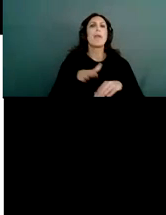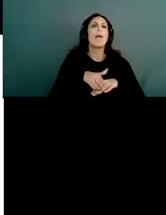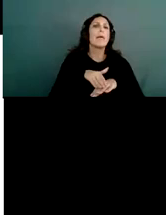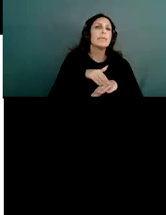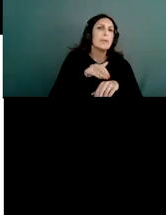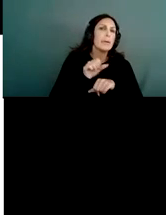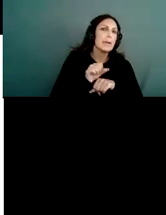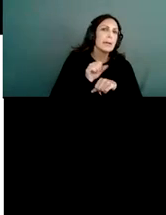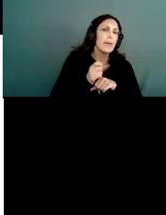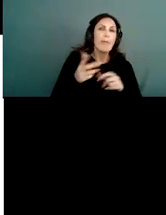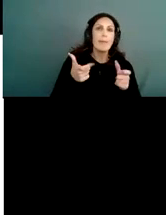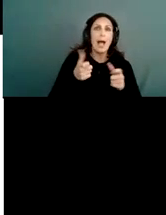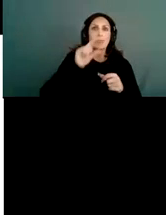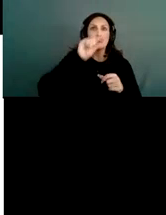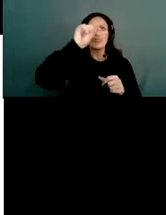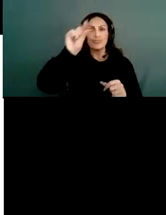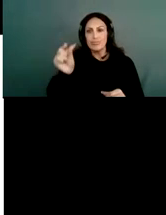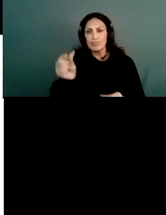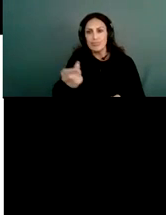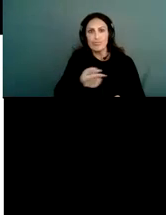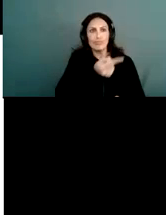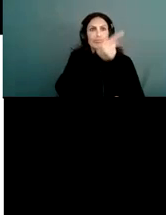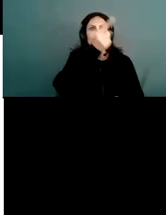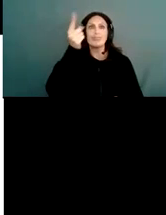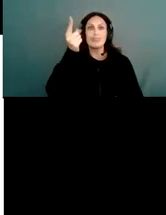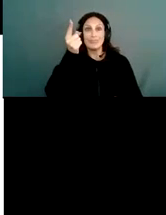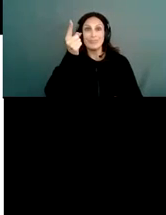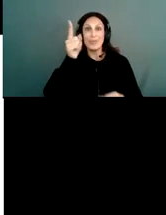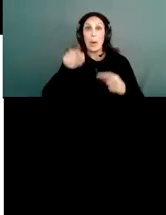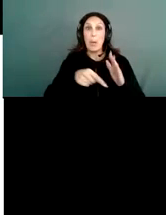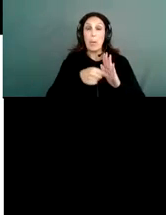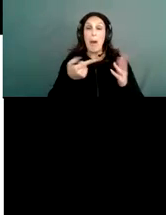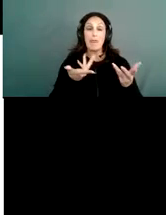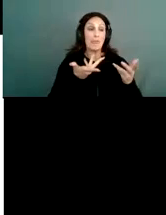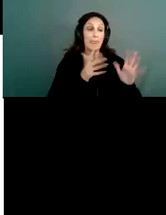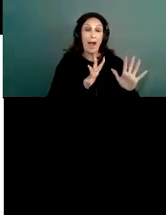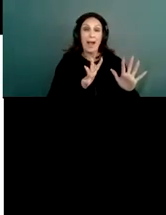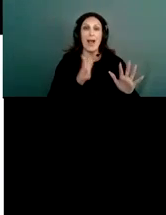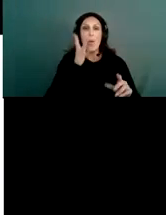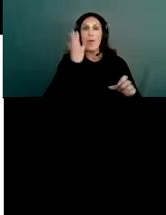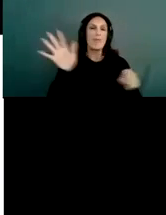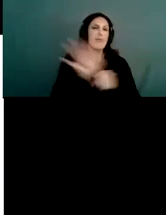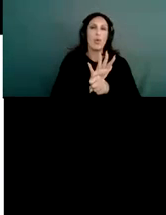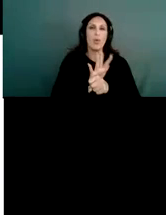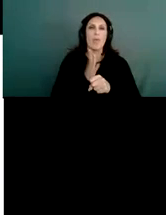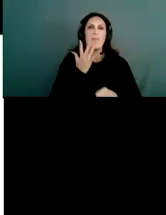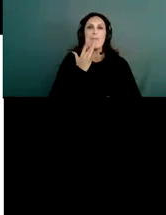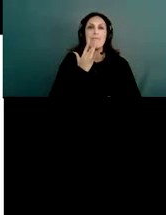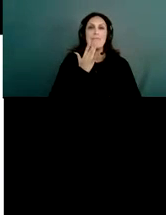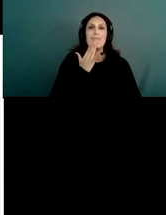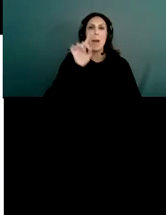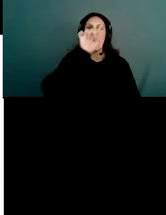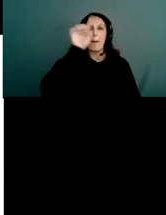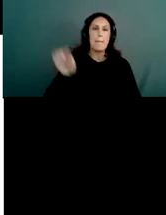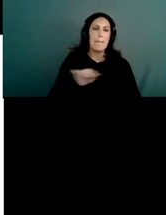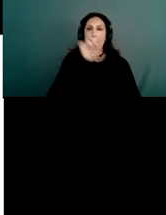When your child completes it, you'll see that the activity bar will be completely filled and it will look like a badge as seen